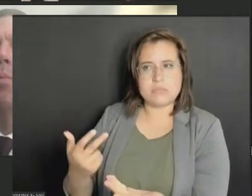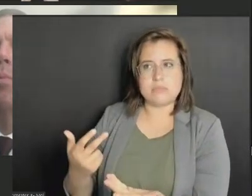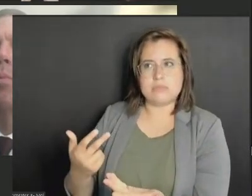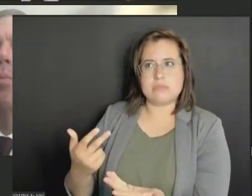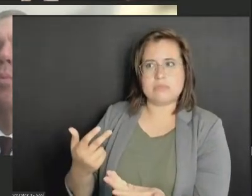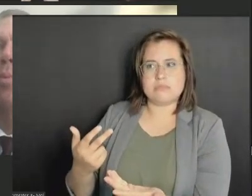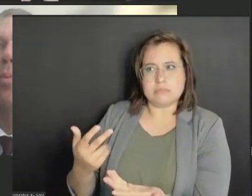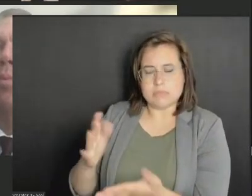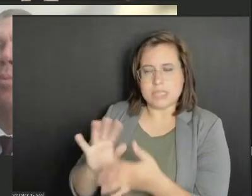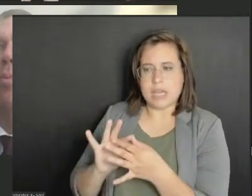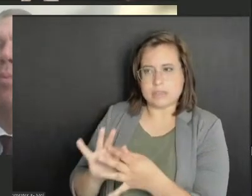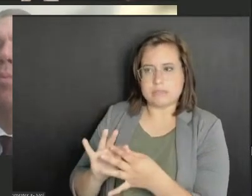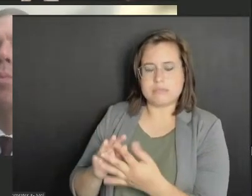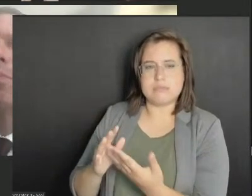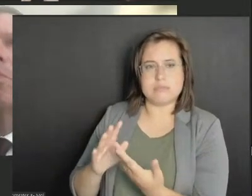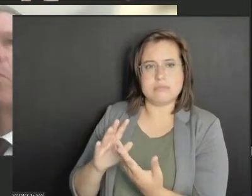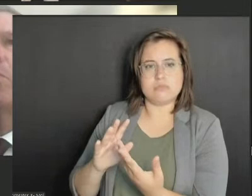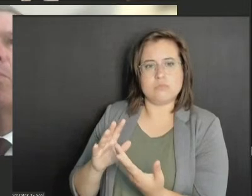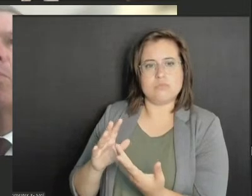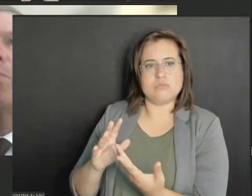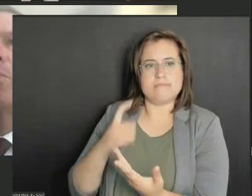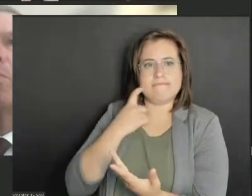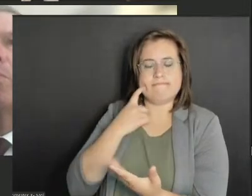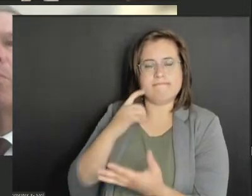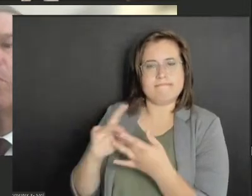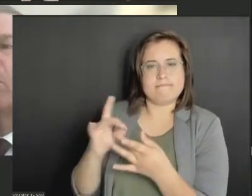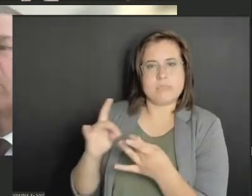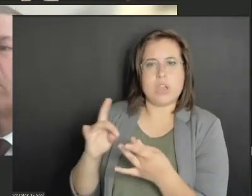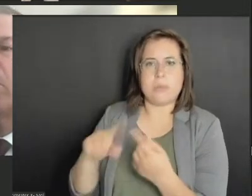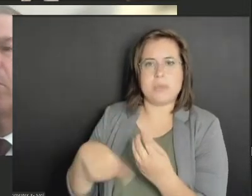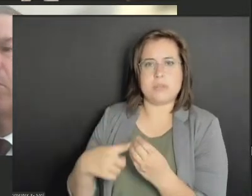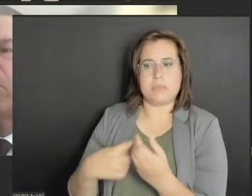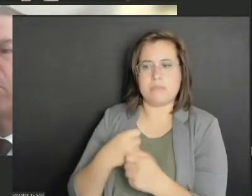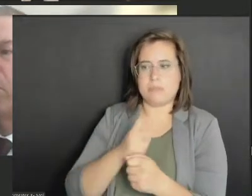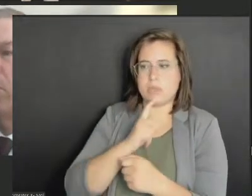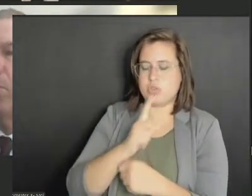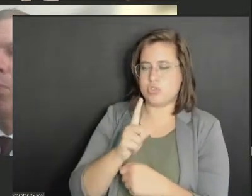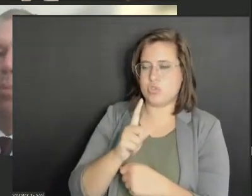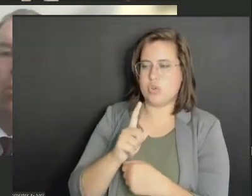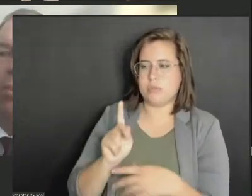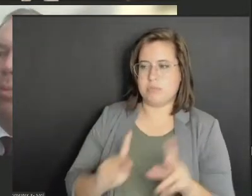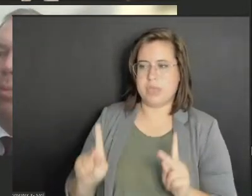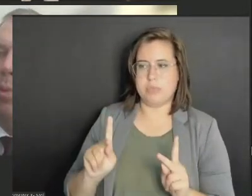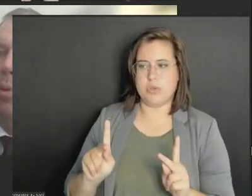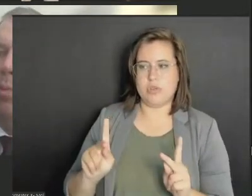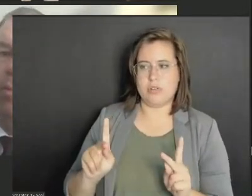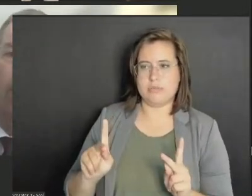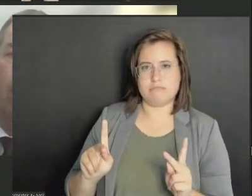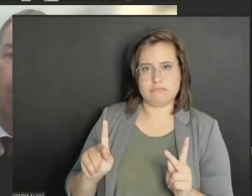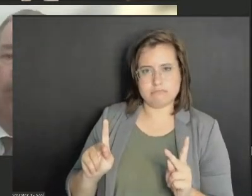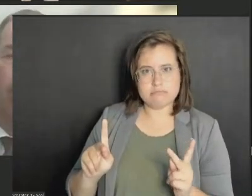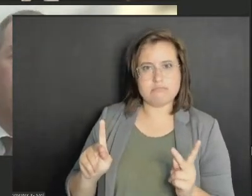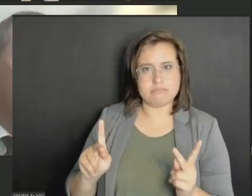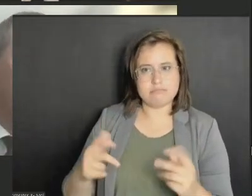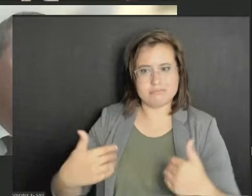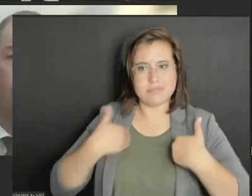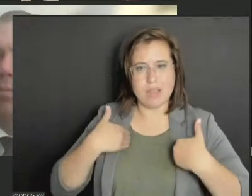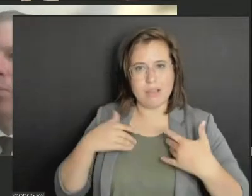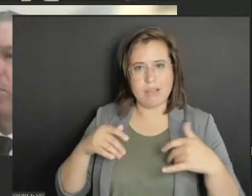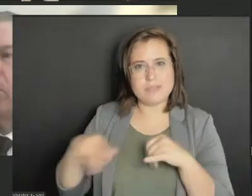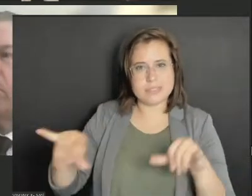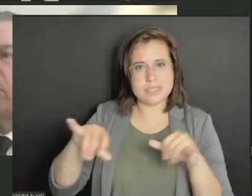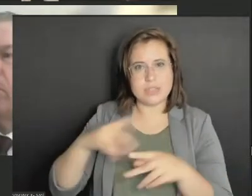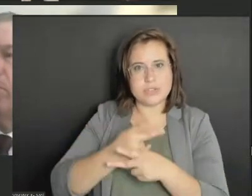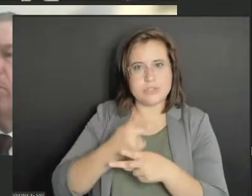Venters was bringing up about making sure that people get the standard of care in these